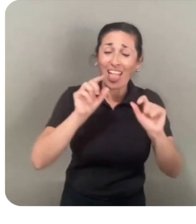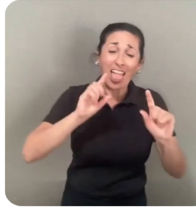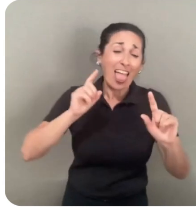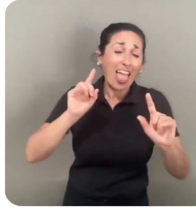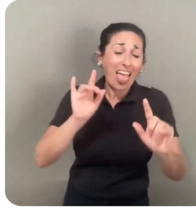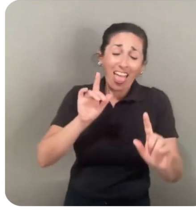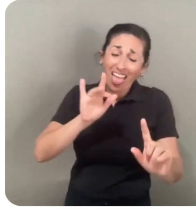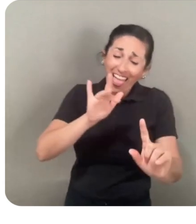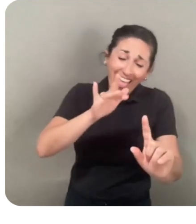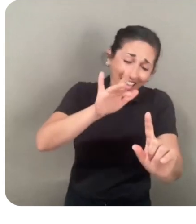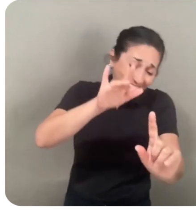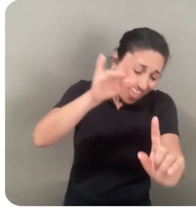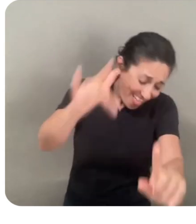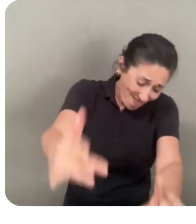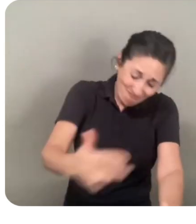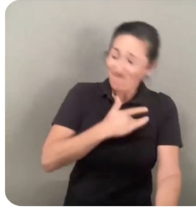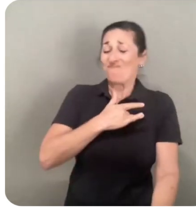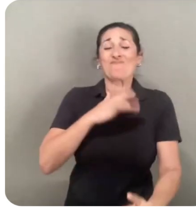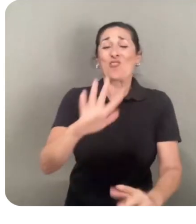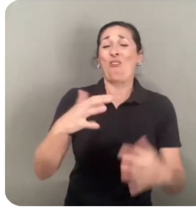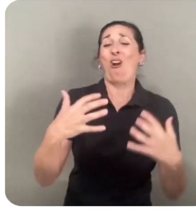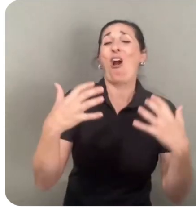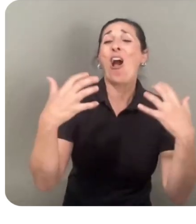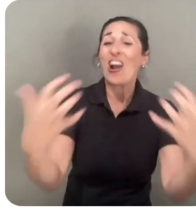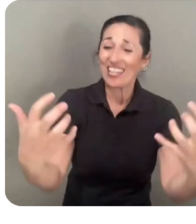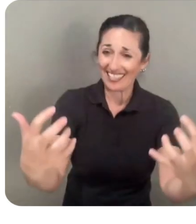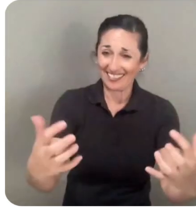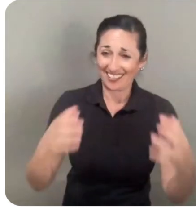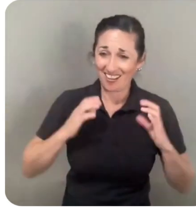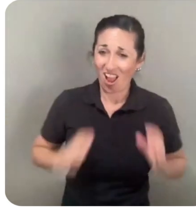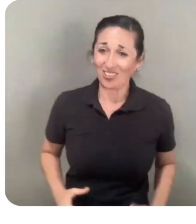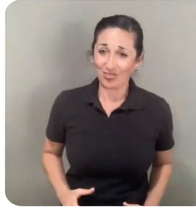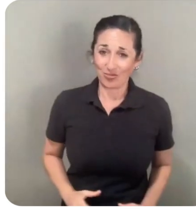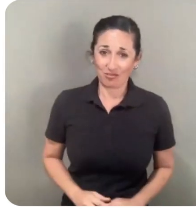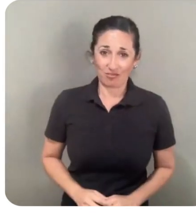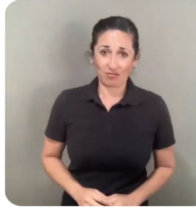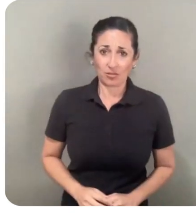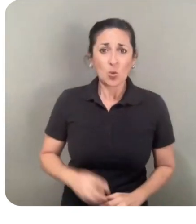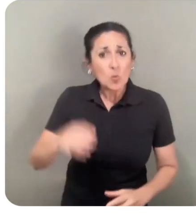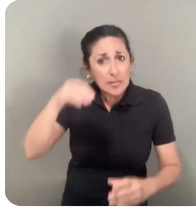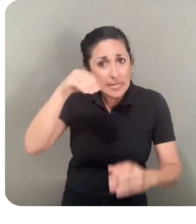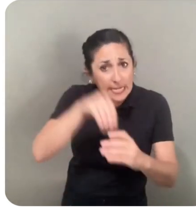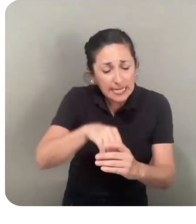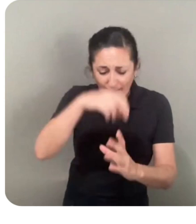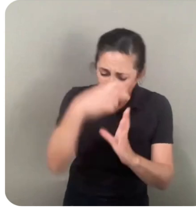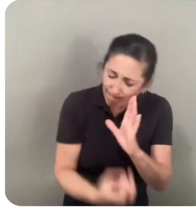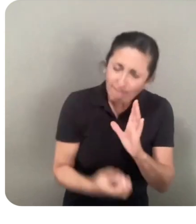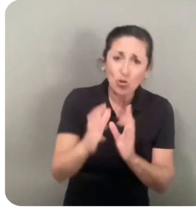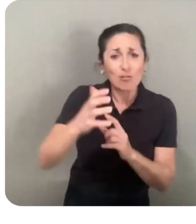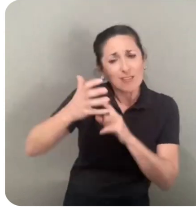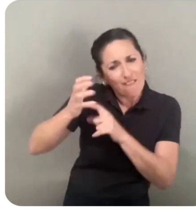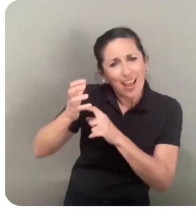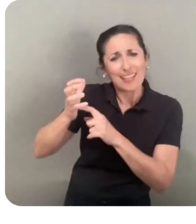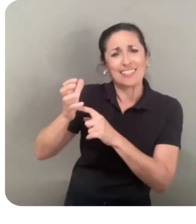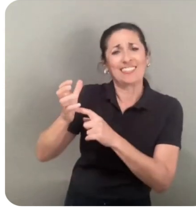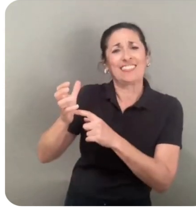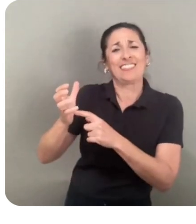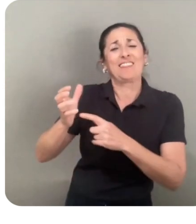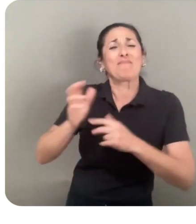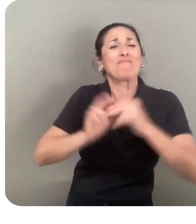into the heart of your players and customers. So get into your devices and build some